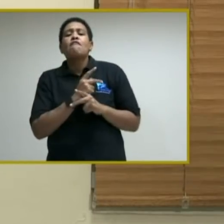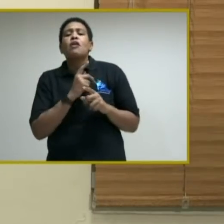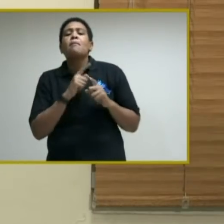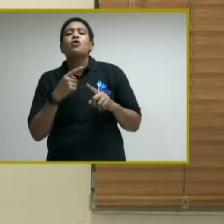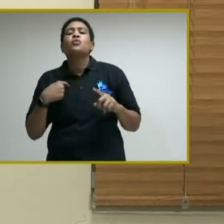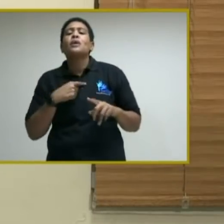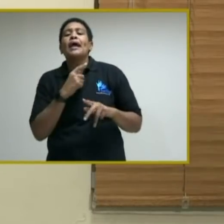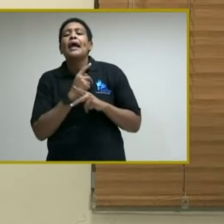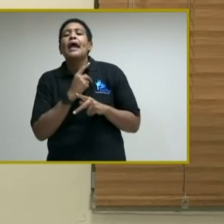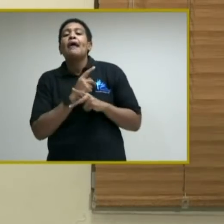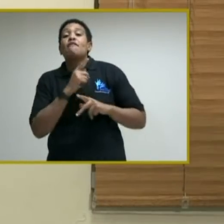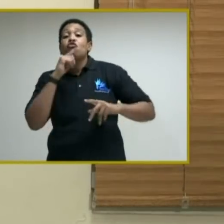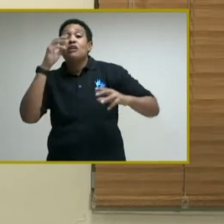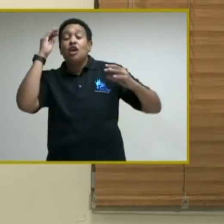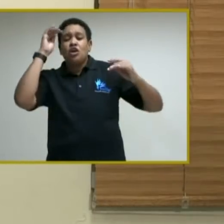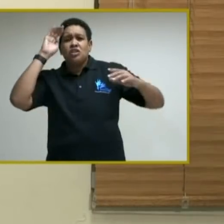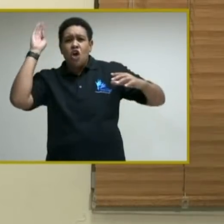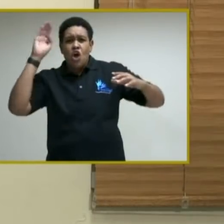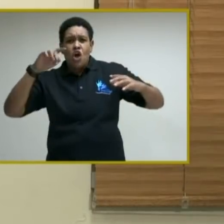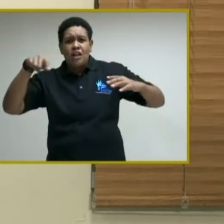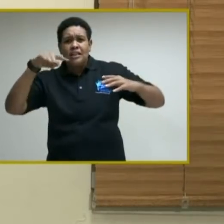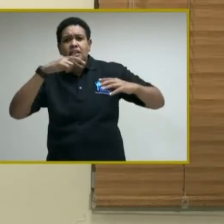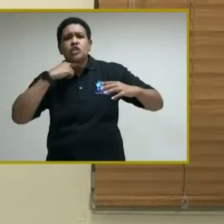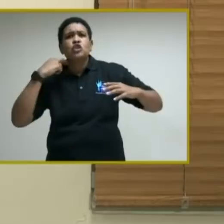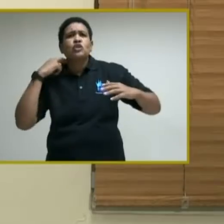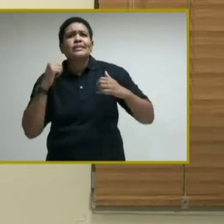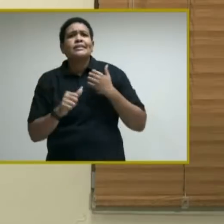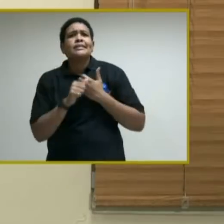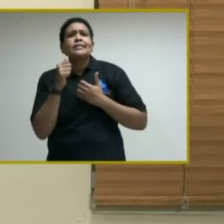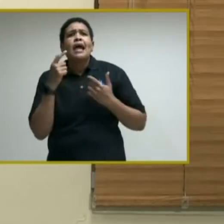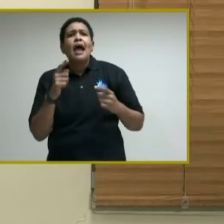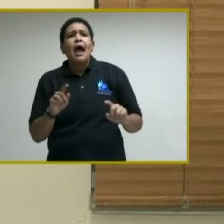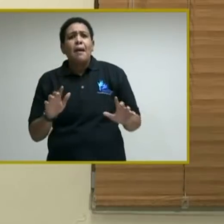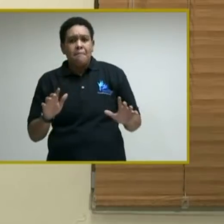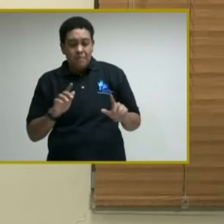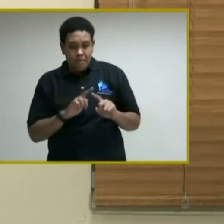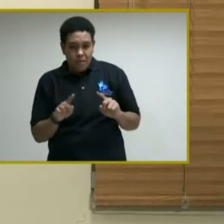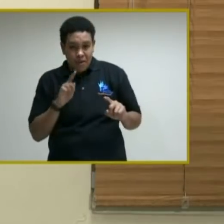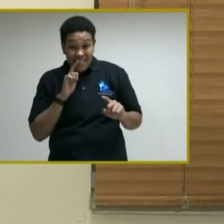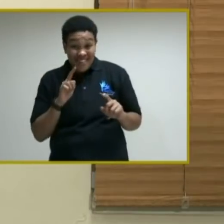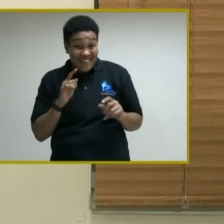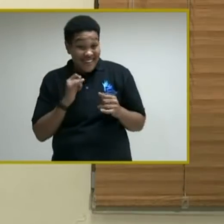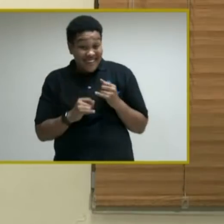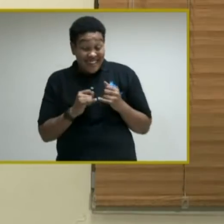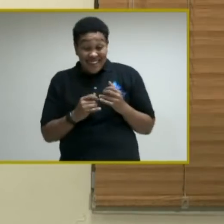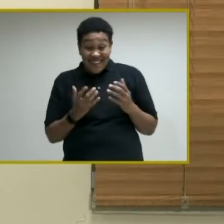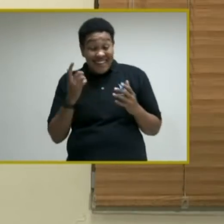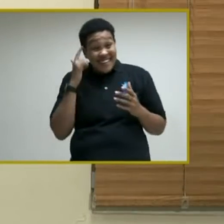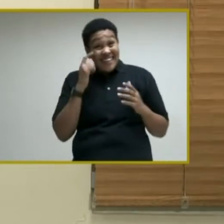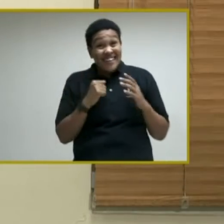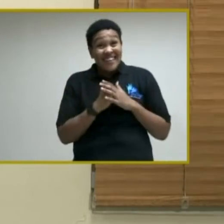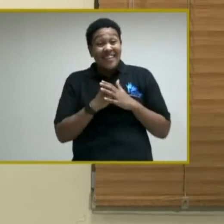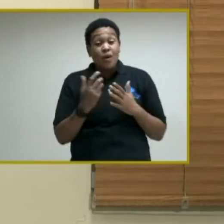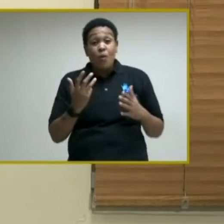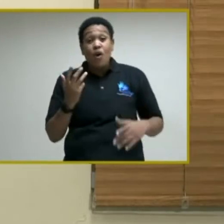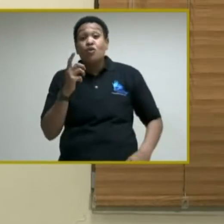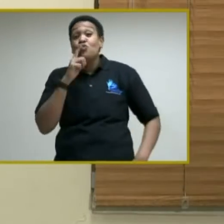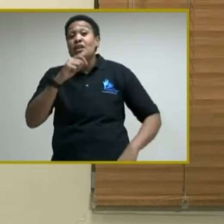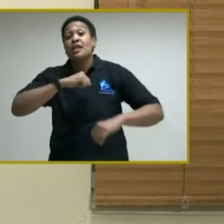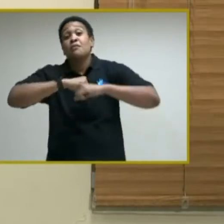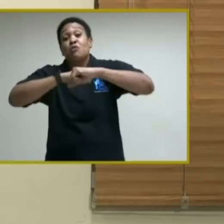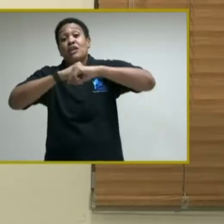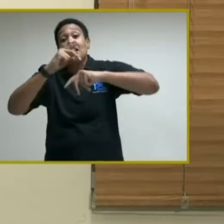carefully considering all of these items. But the bottom line is that in order to protect